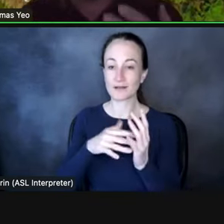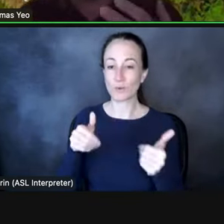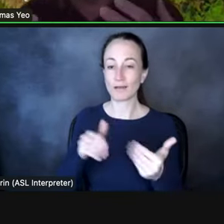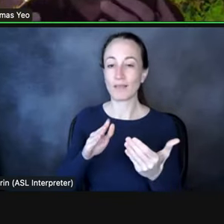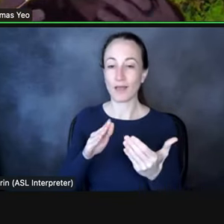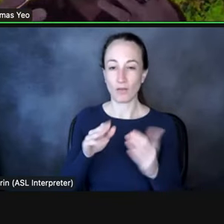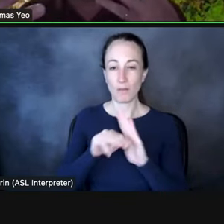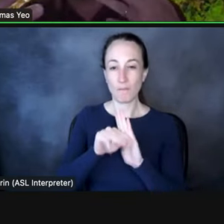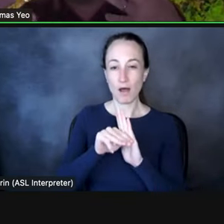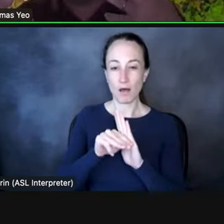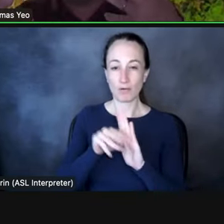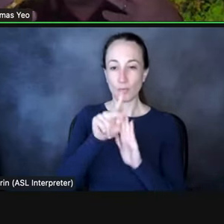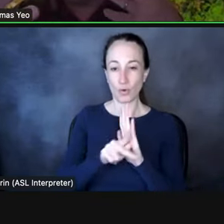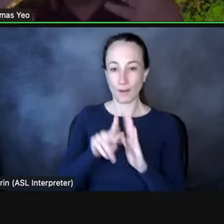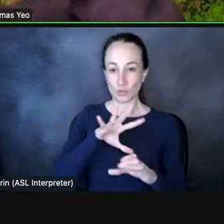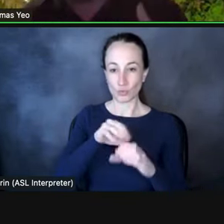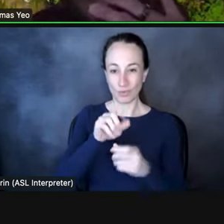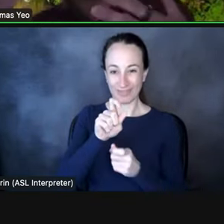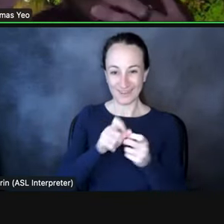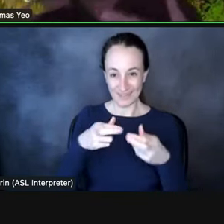region